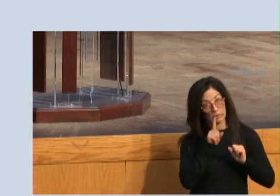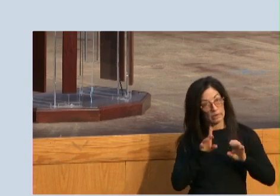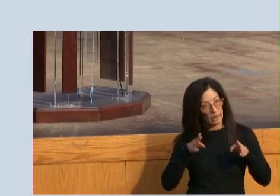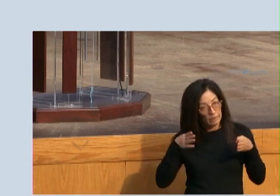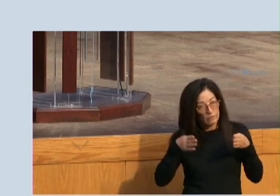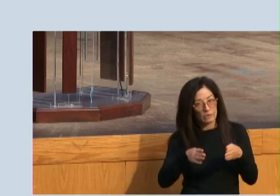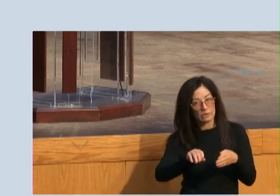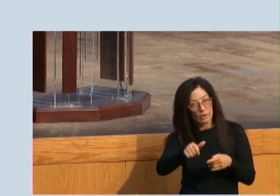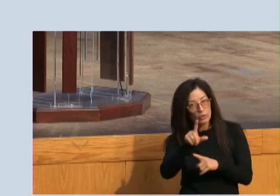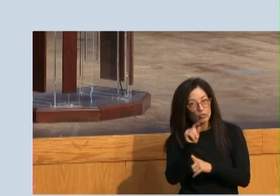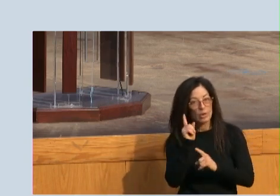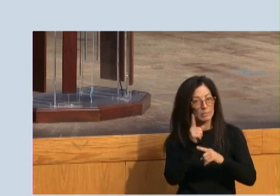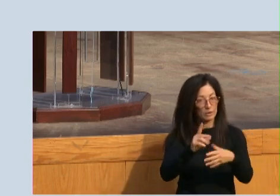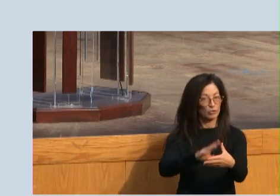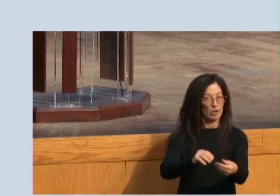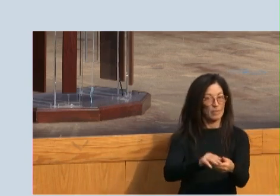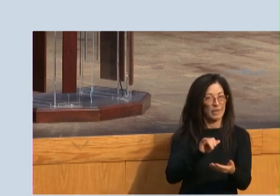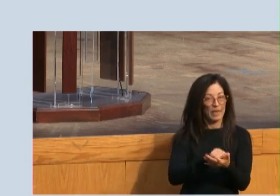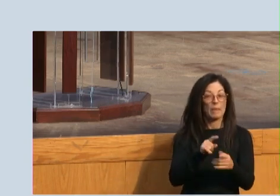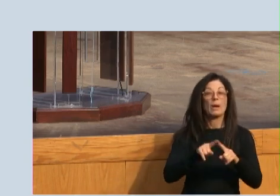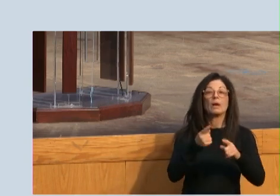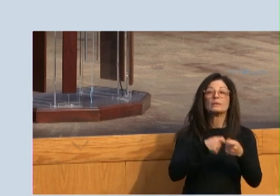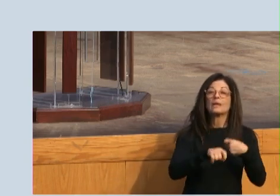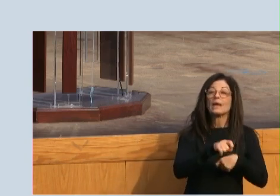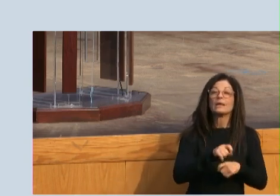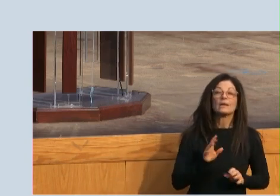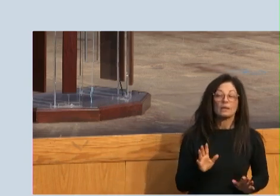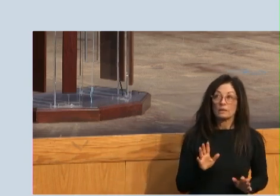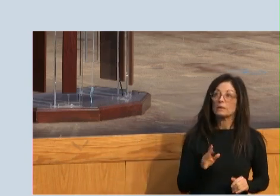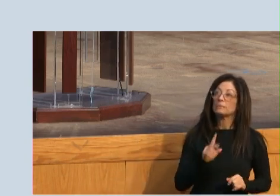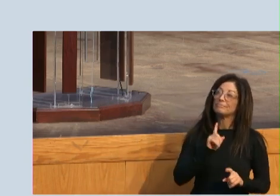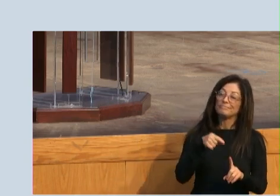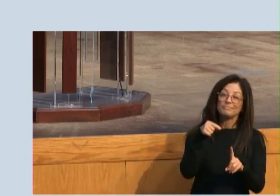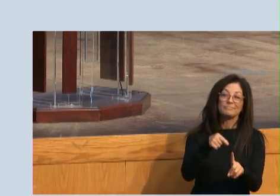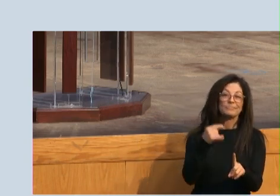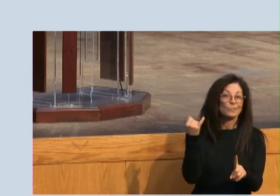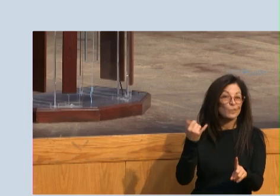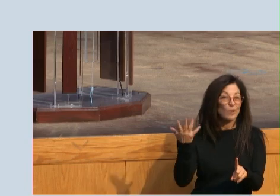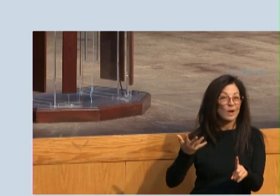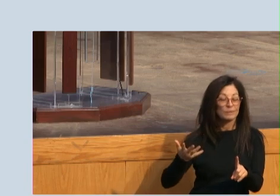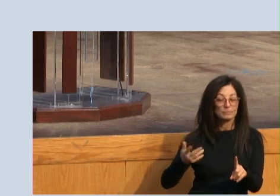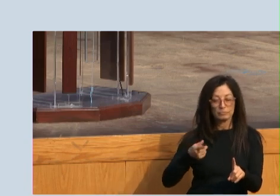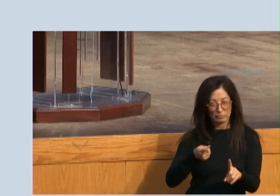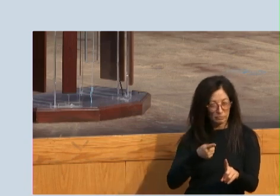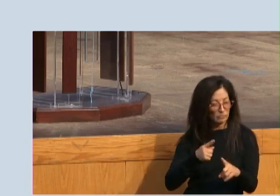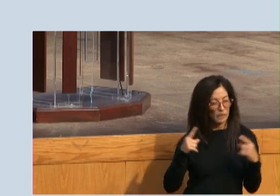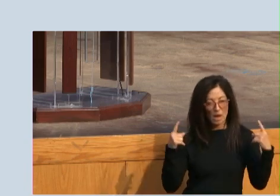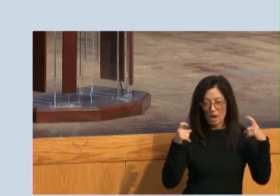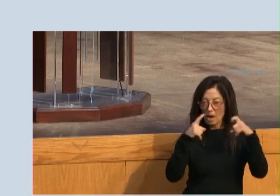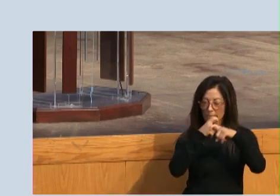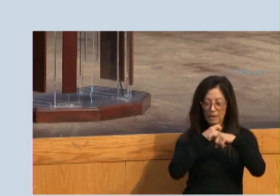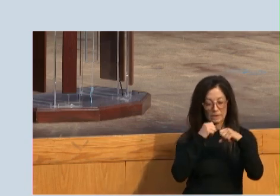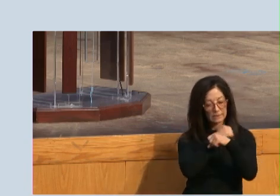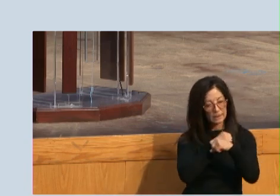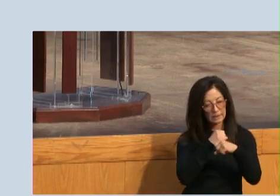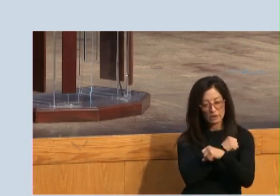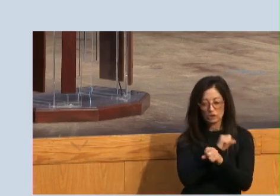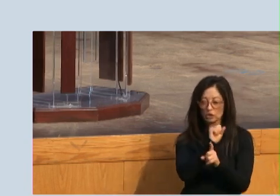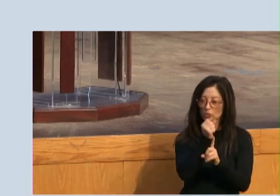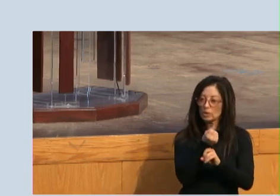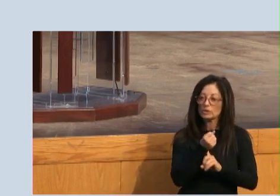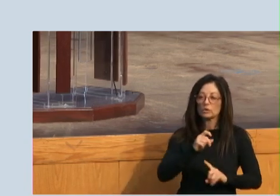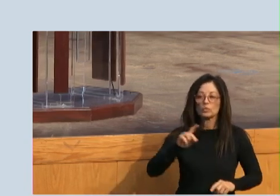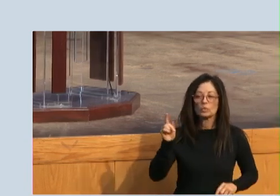minutes talking about instead. But the gist of it is, these are complicated statistical situations